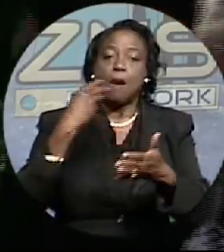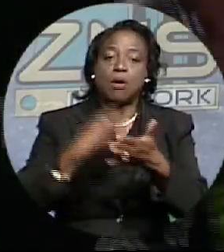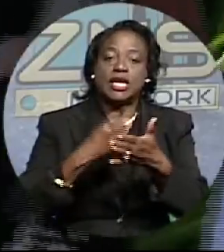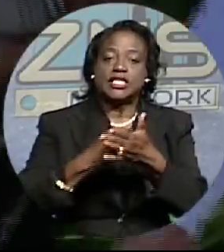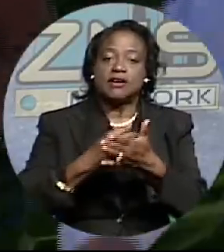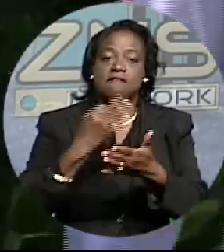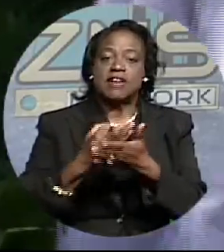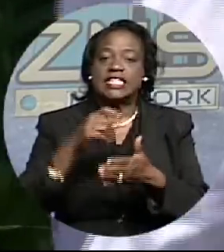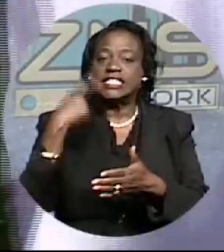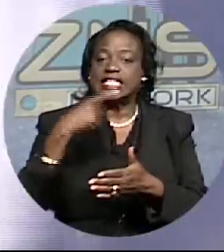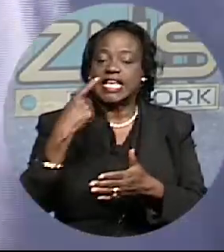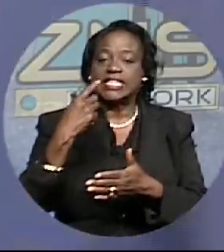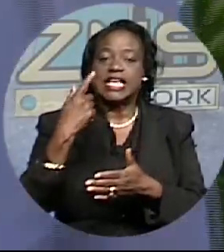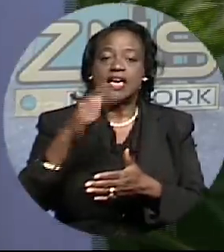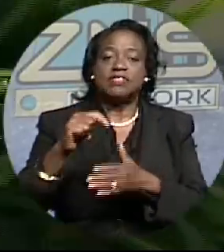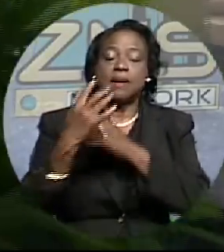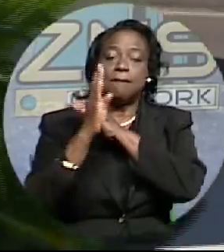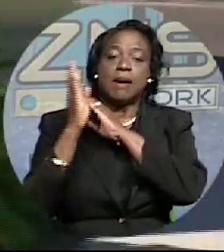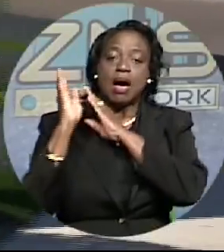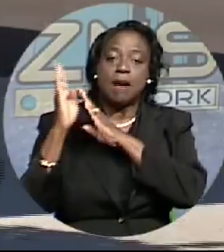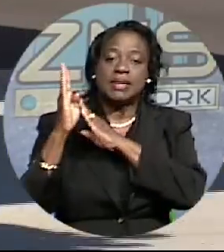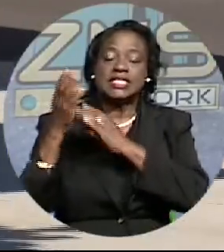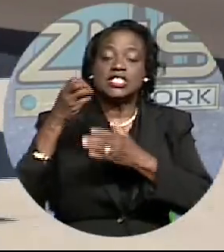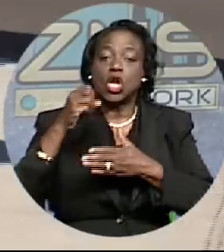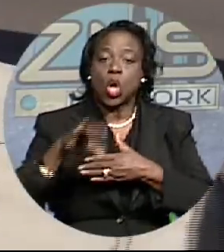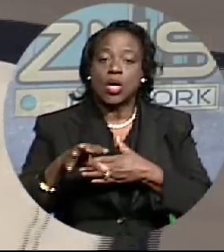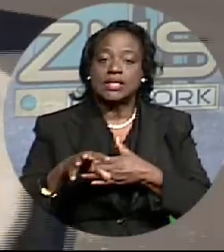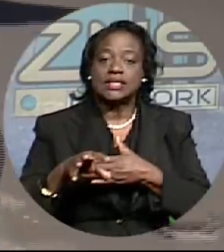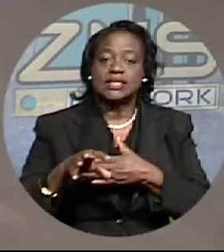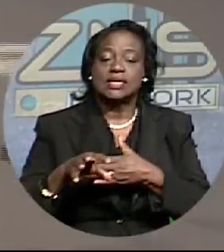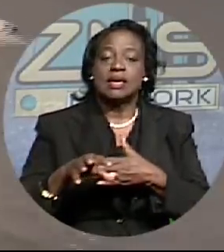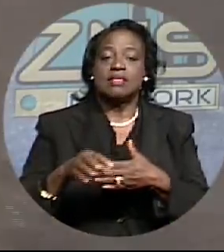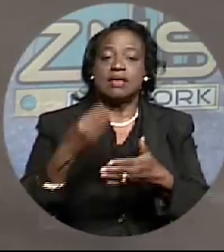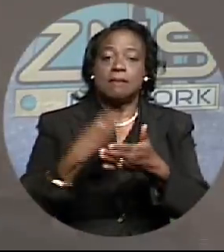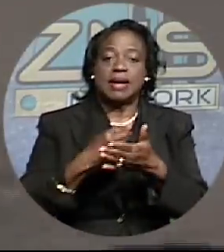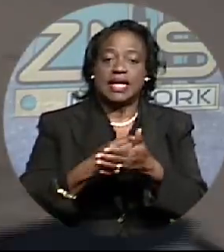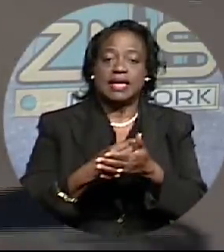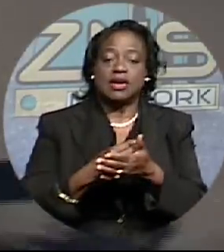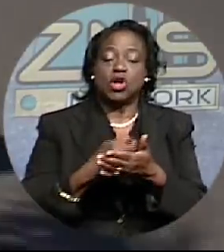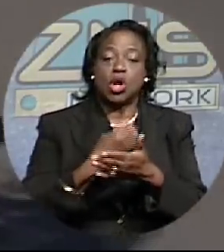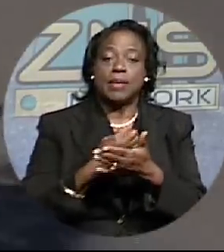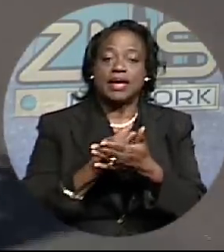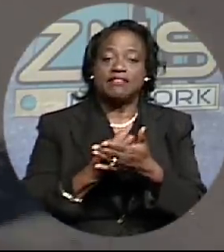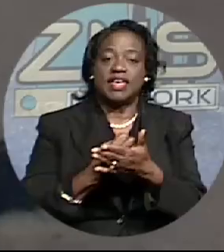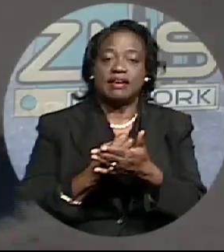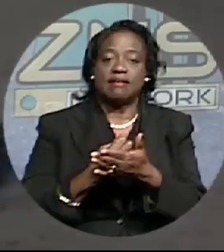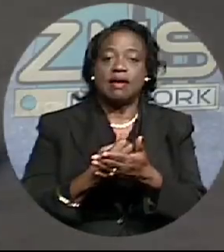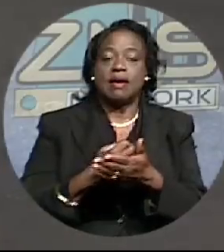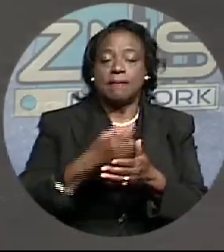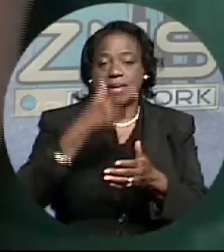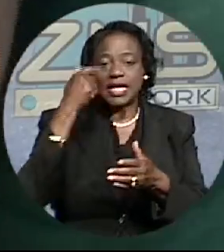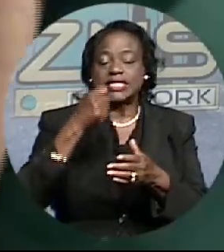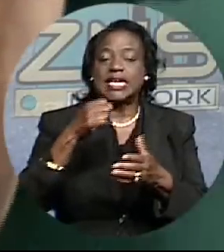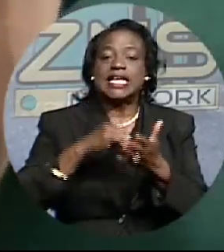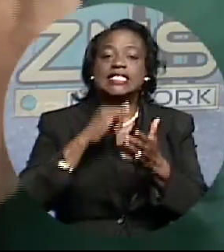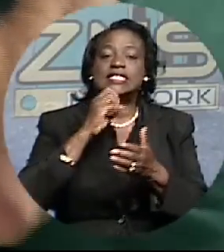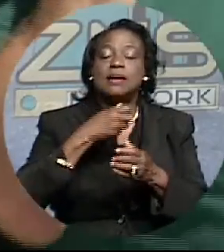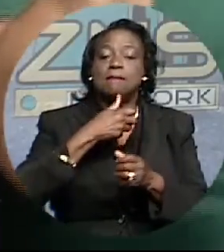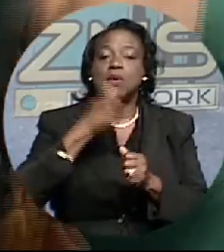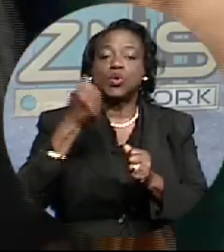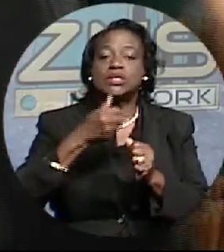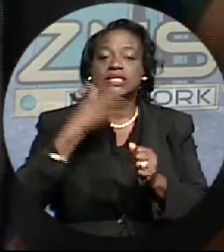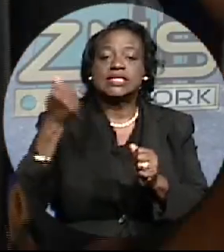tourism market share of any Caribbean nation in the post-recession years, with this nation ranked as the region's most expensive. The